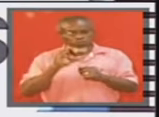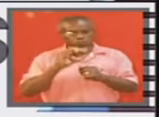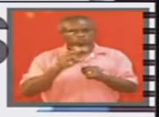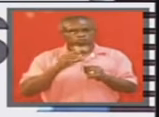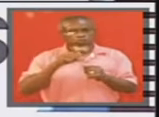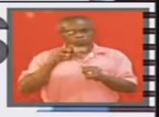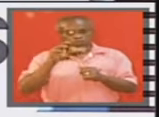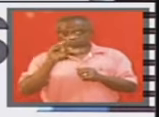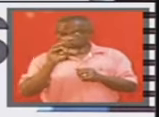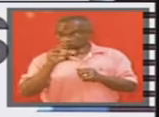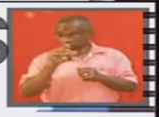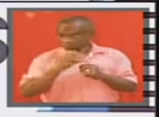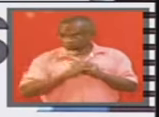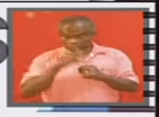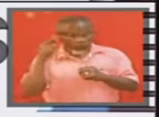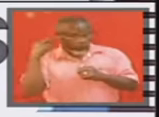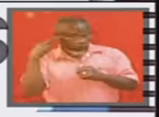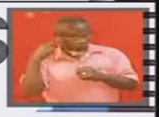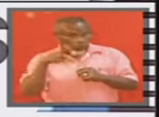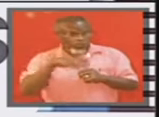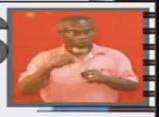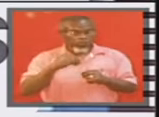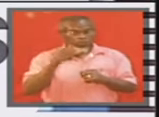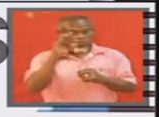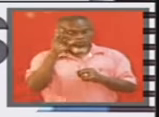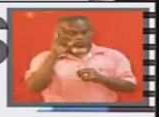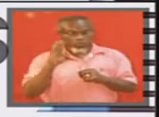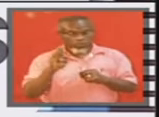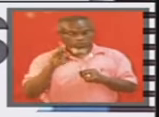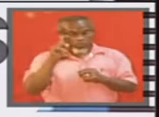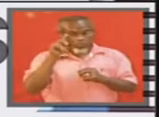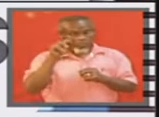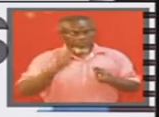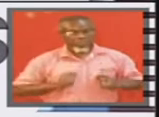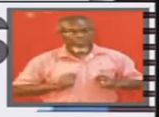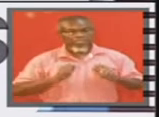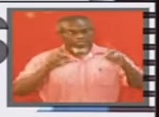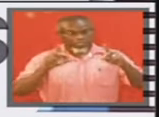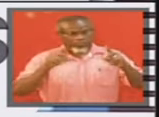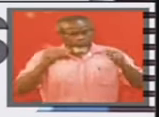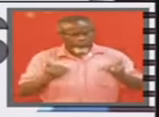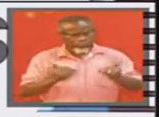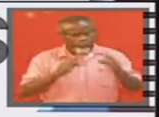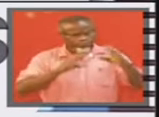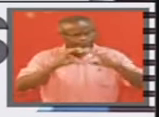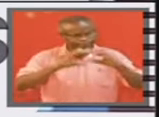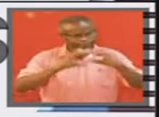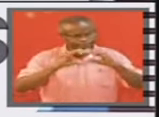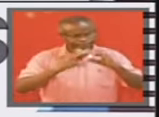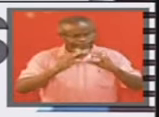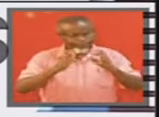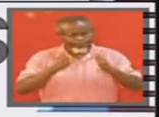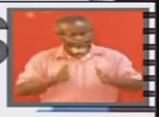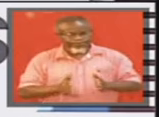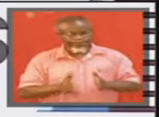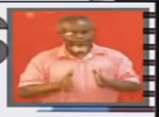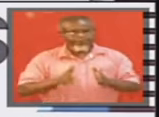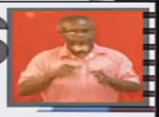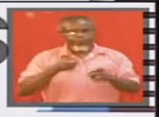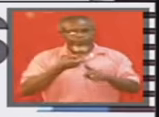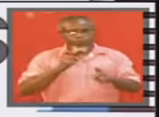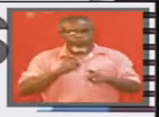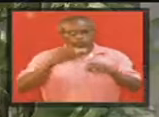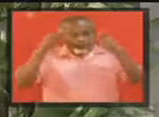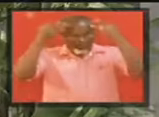and on Facebook at TTT Live Online. We go now to the Manager Corporate Communication at the Ministry of Health, Candice